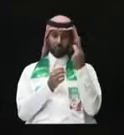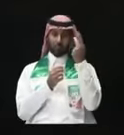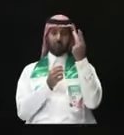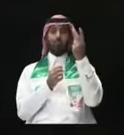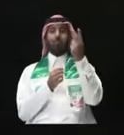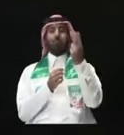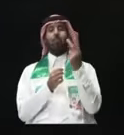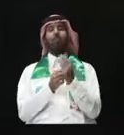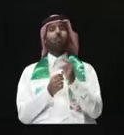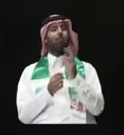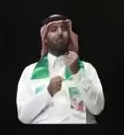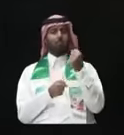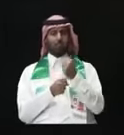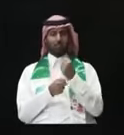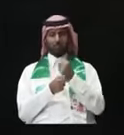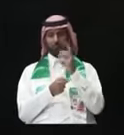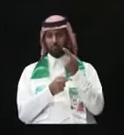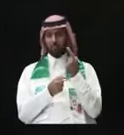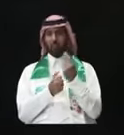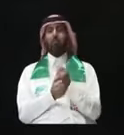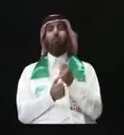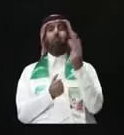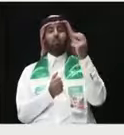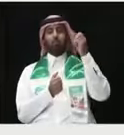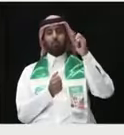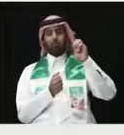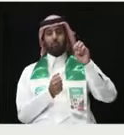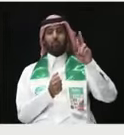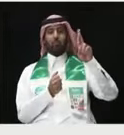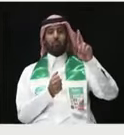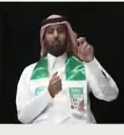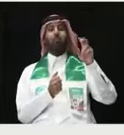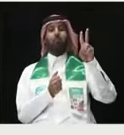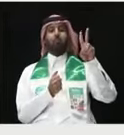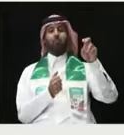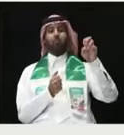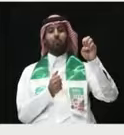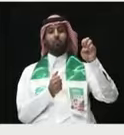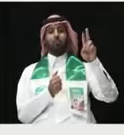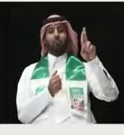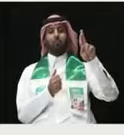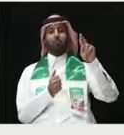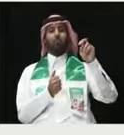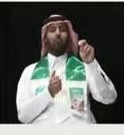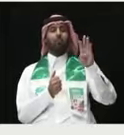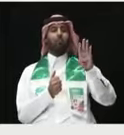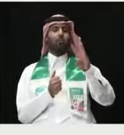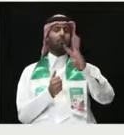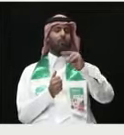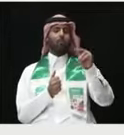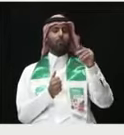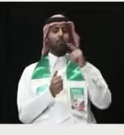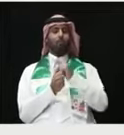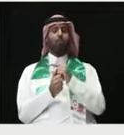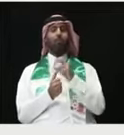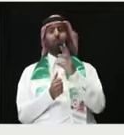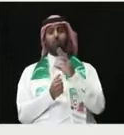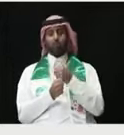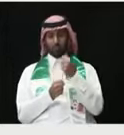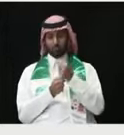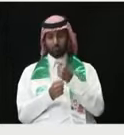2. What is verb number 2? The verb in the past tense. The verb in the